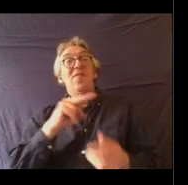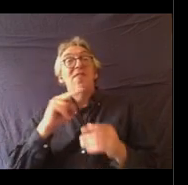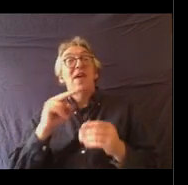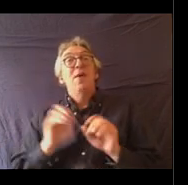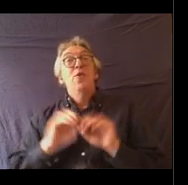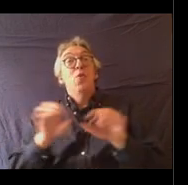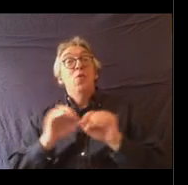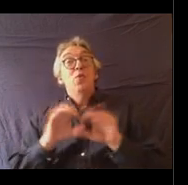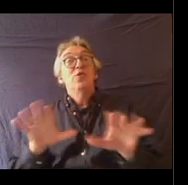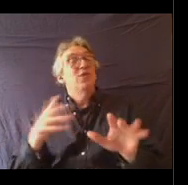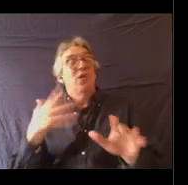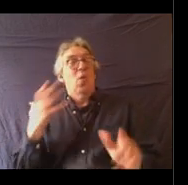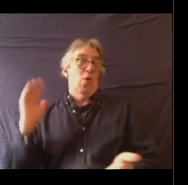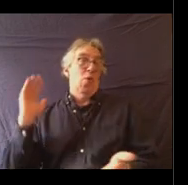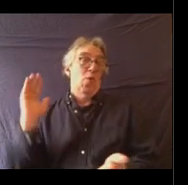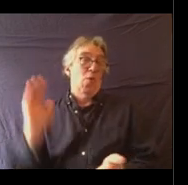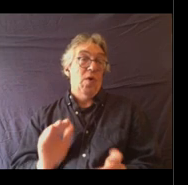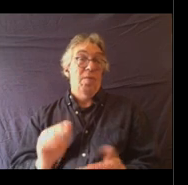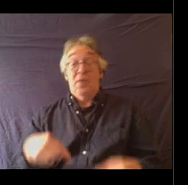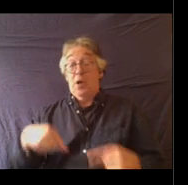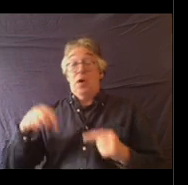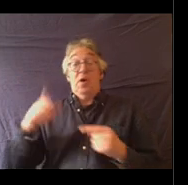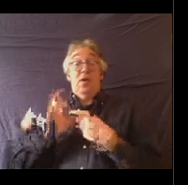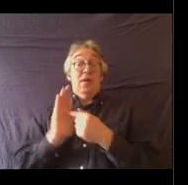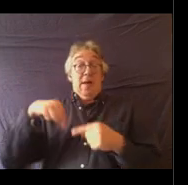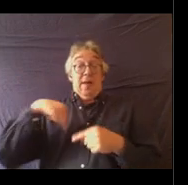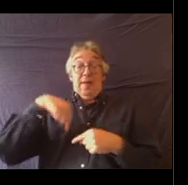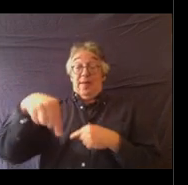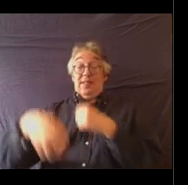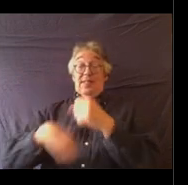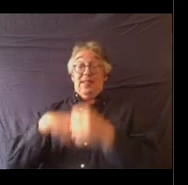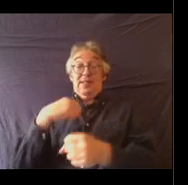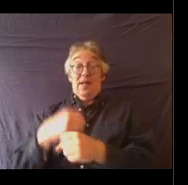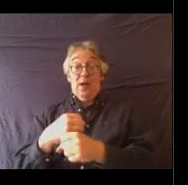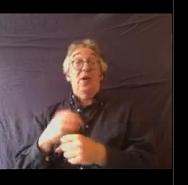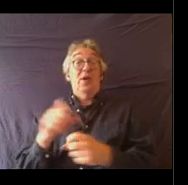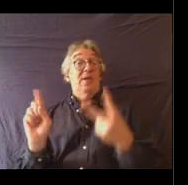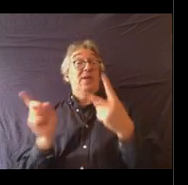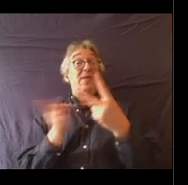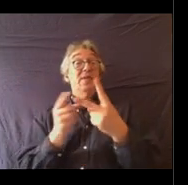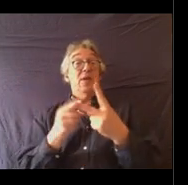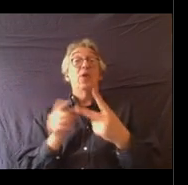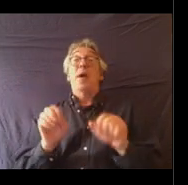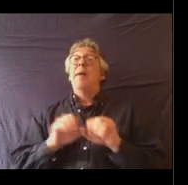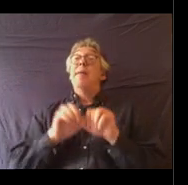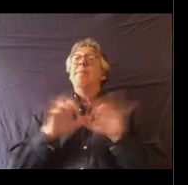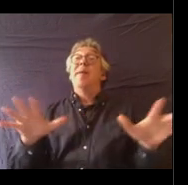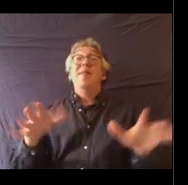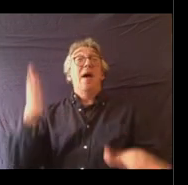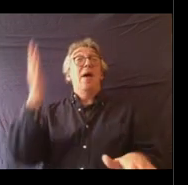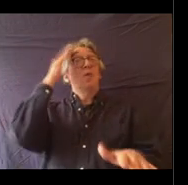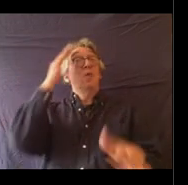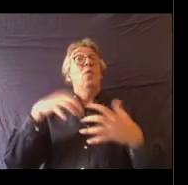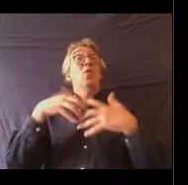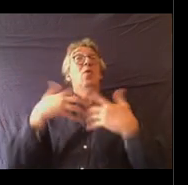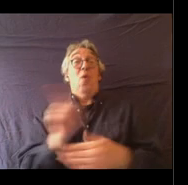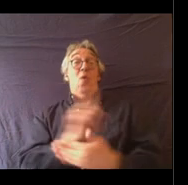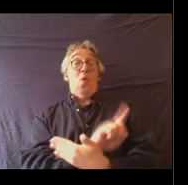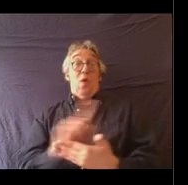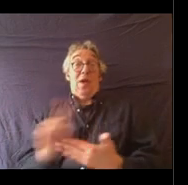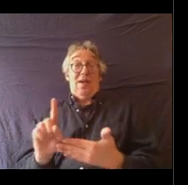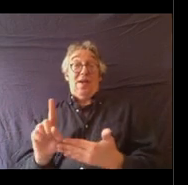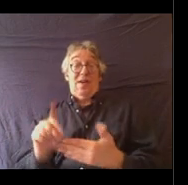instance, this year again doing the second Media Literacy Week. Last year we had the first edition to increase the visibility and to discuss